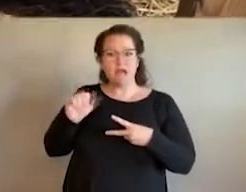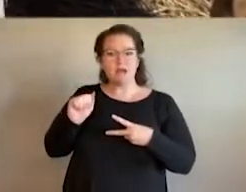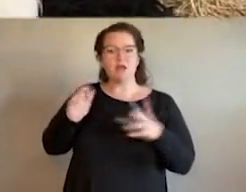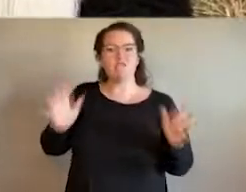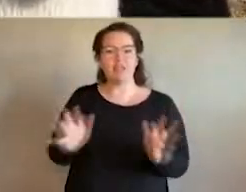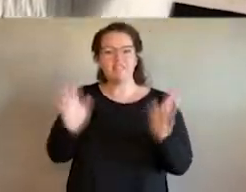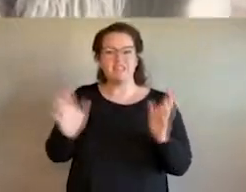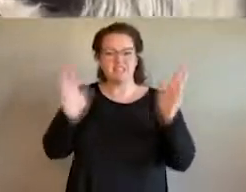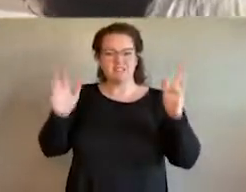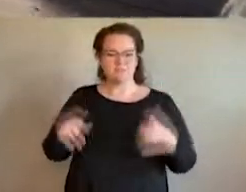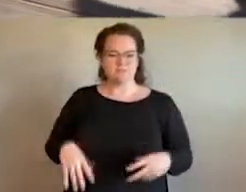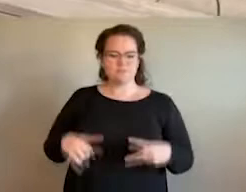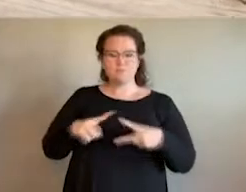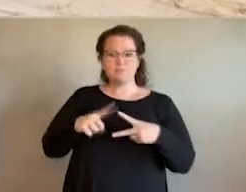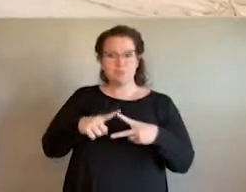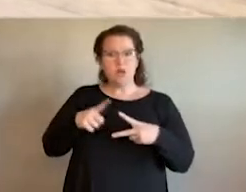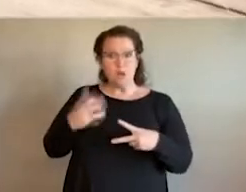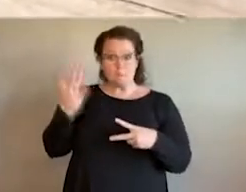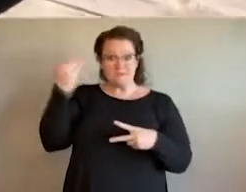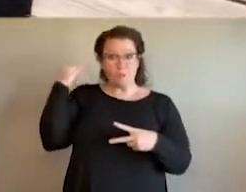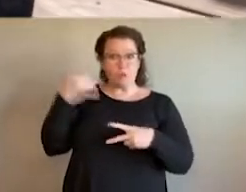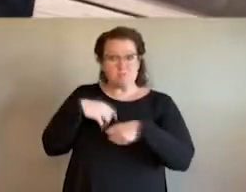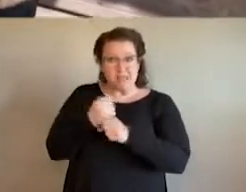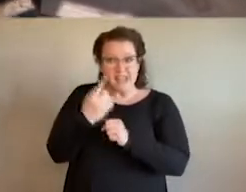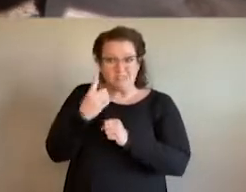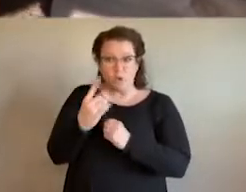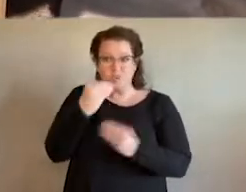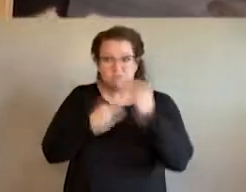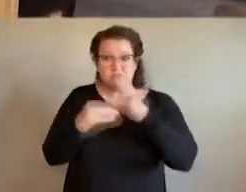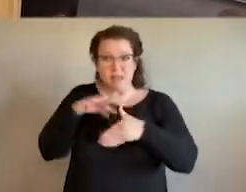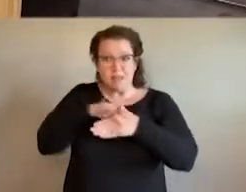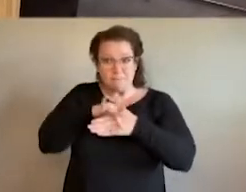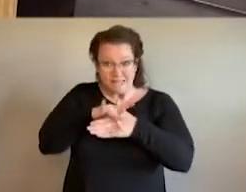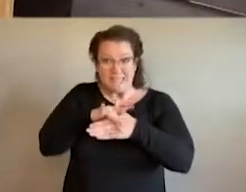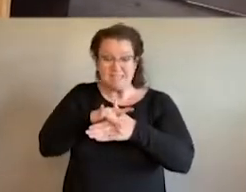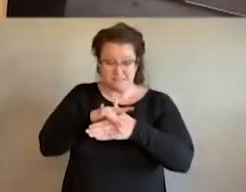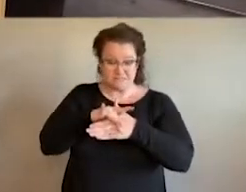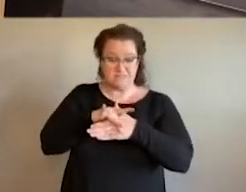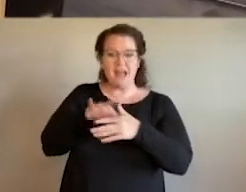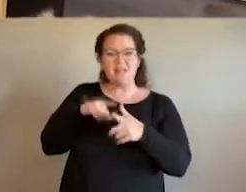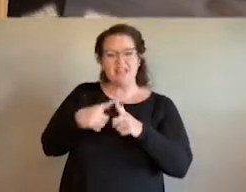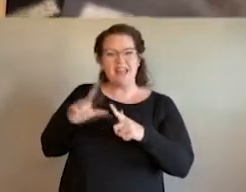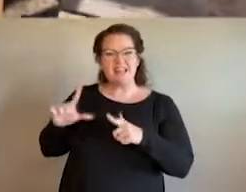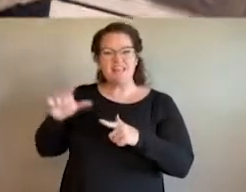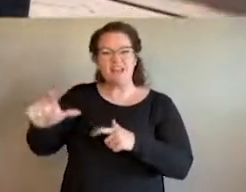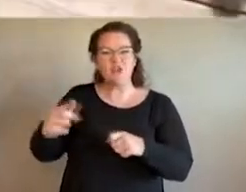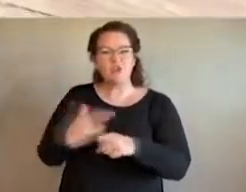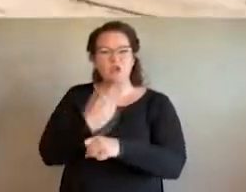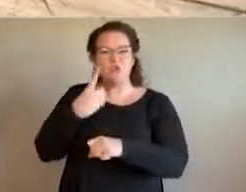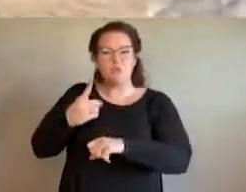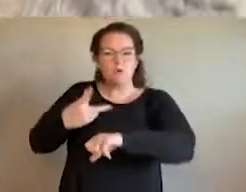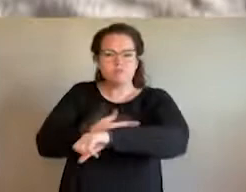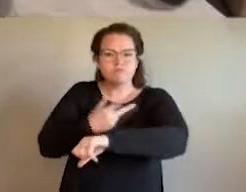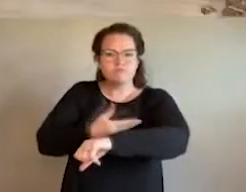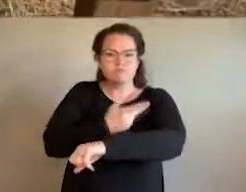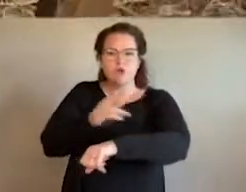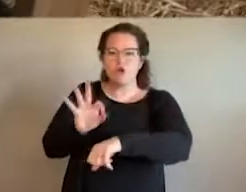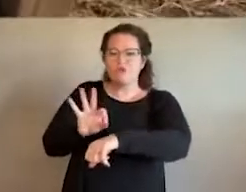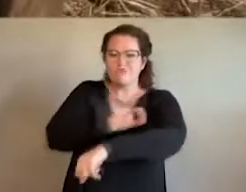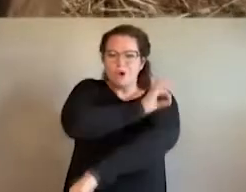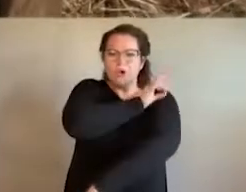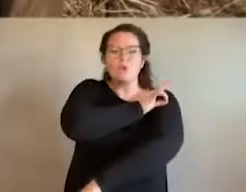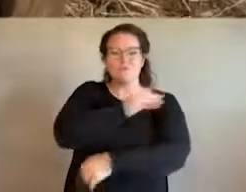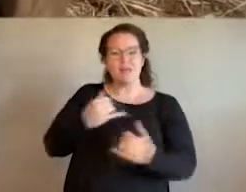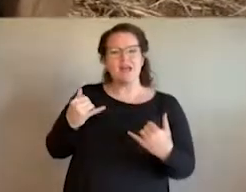alpacas, originally they were bred as meat animals, and then it became more of a fur industry, whereas these guys over here were bred more as work